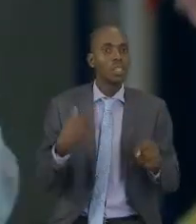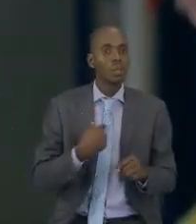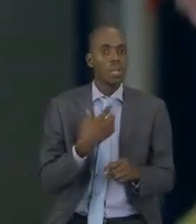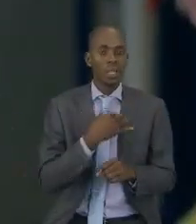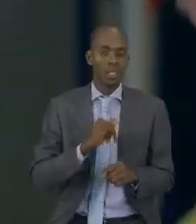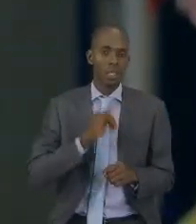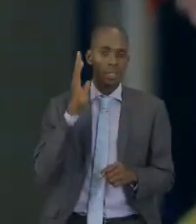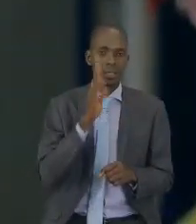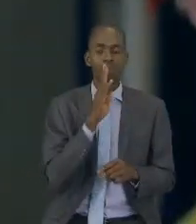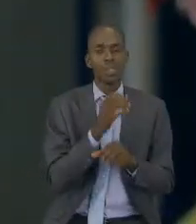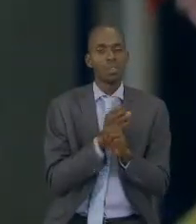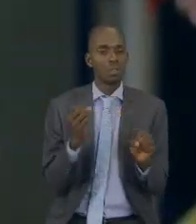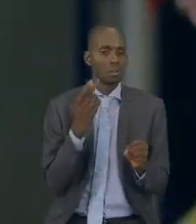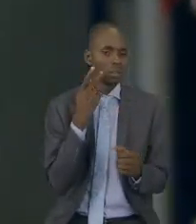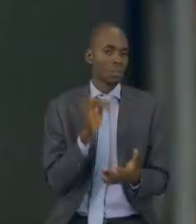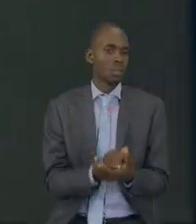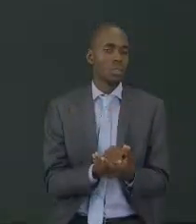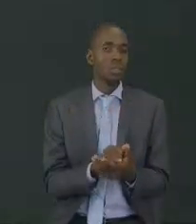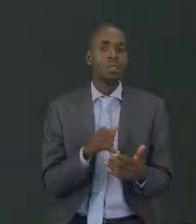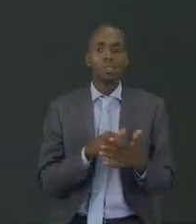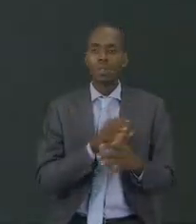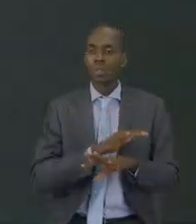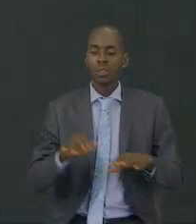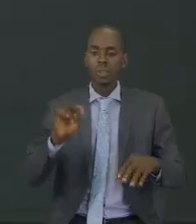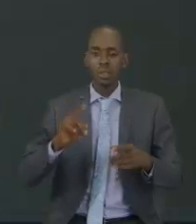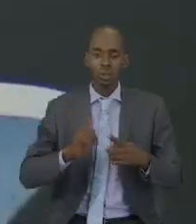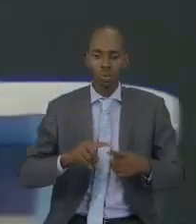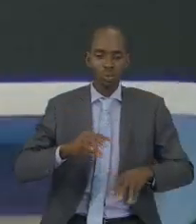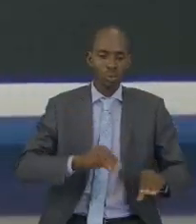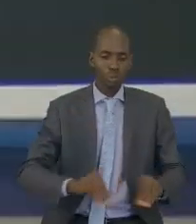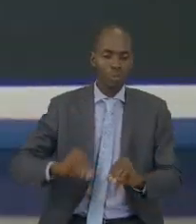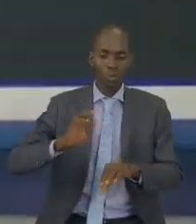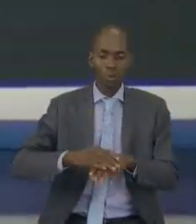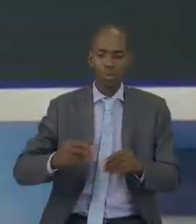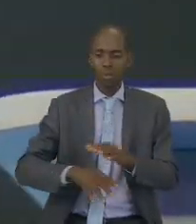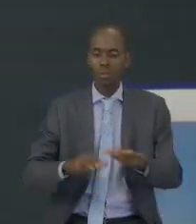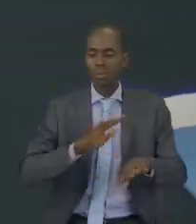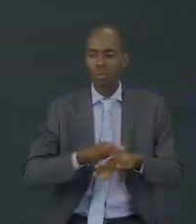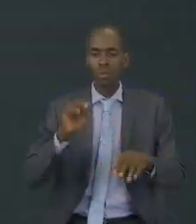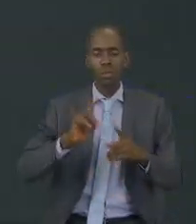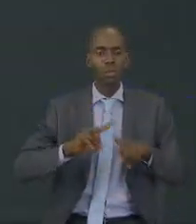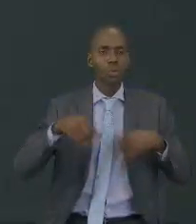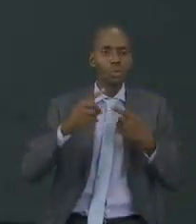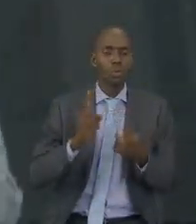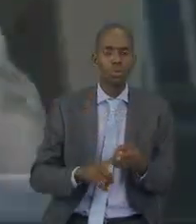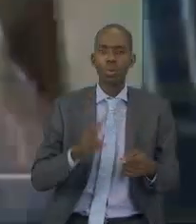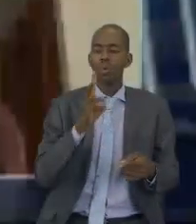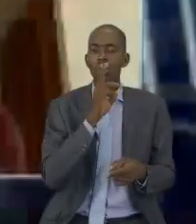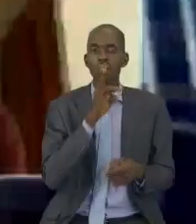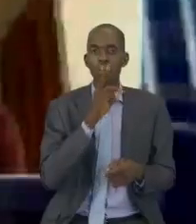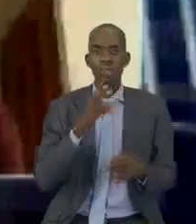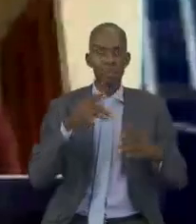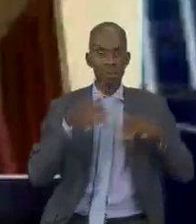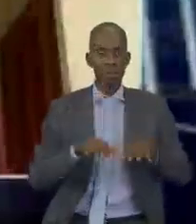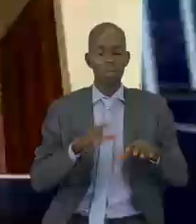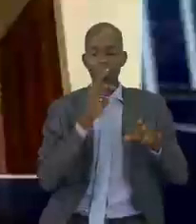shall be saved. Look at that. He didn't have to roll on the ground. He didn't have to go to River Jordan to get some water there and bath